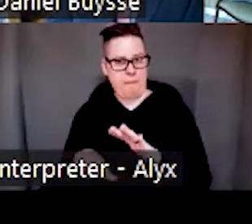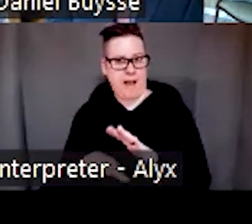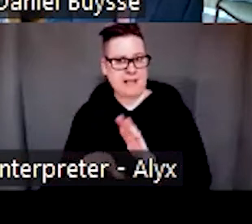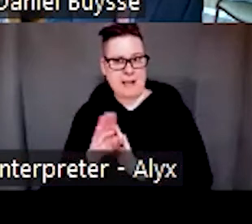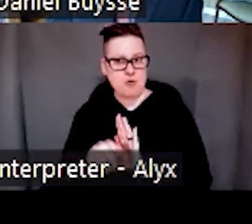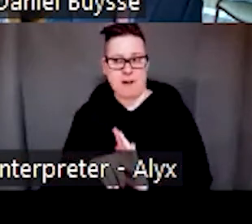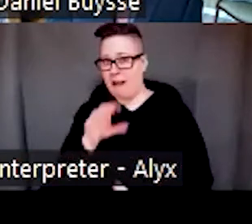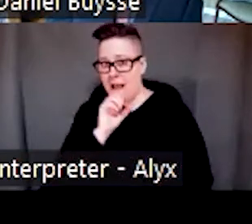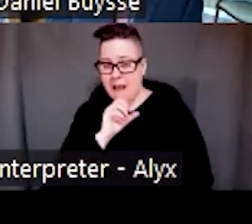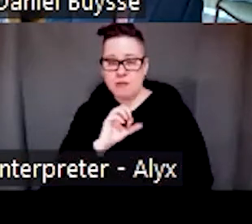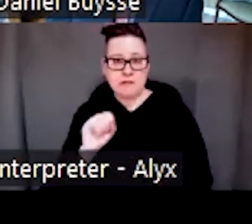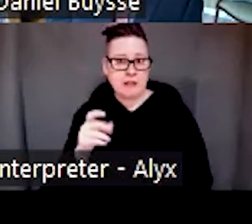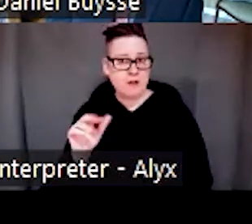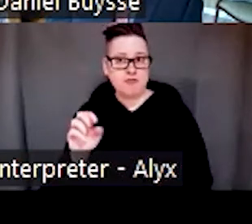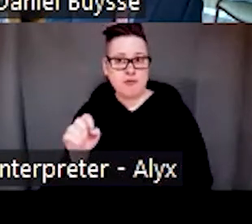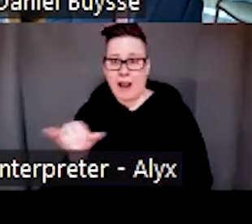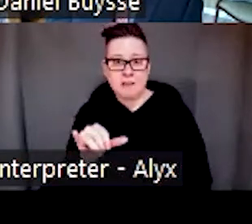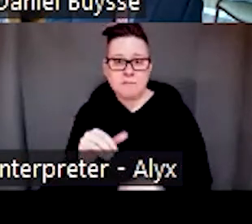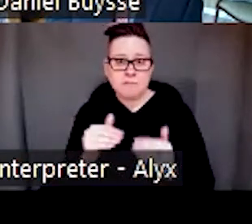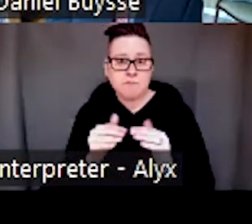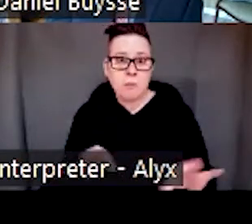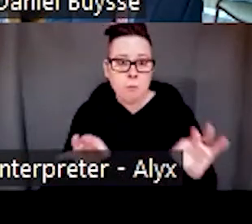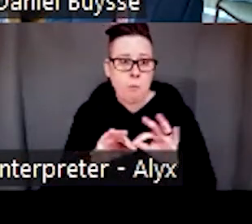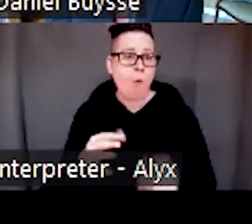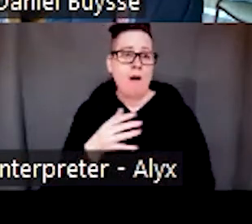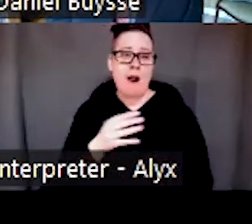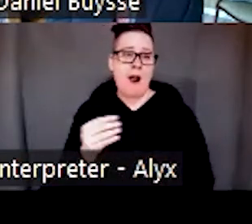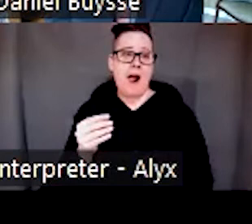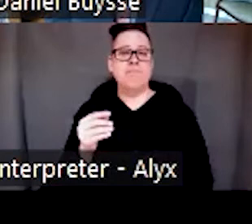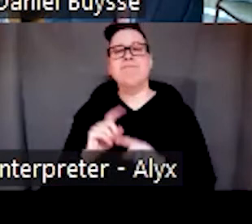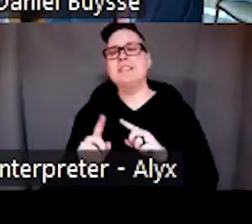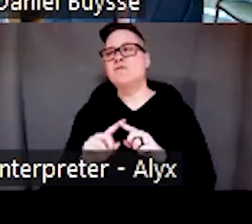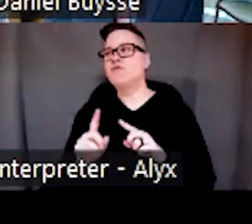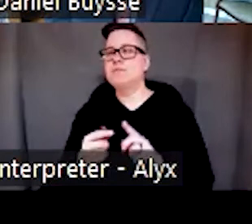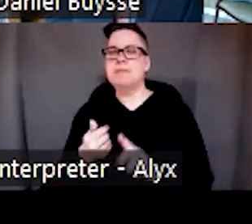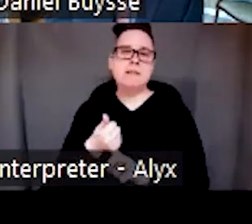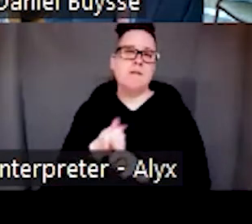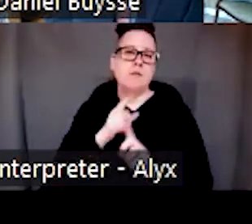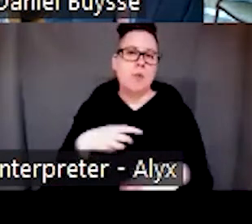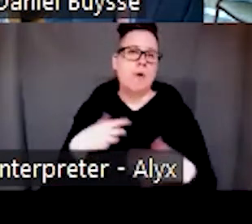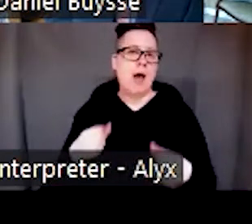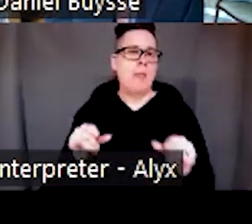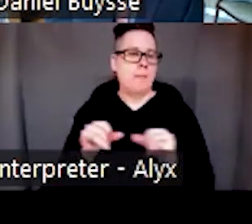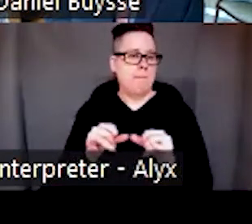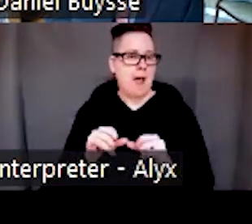age, sex, and race, and also various types of self-reported health